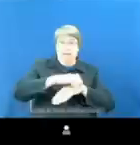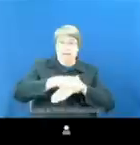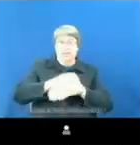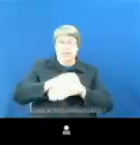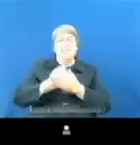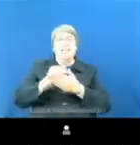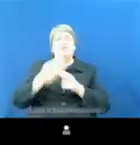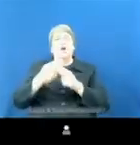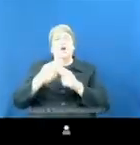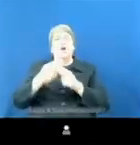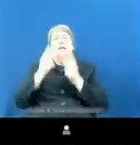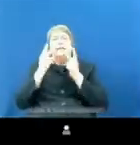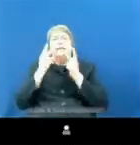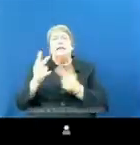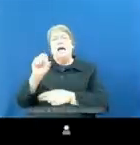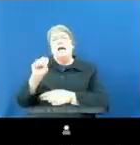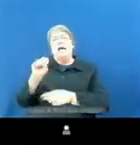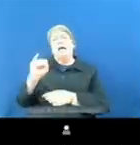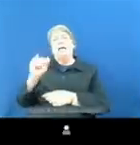translation.